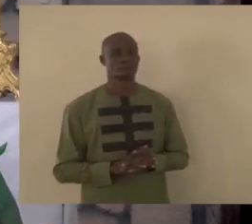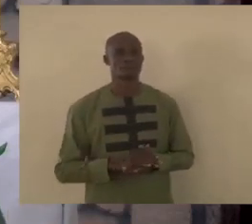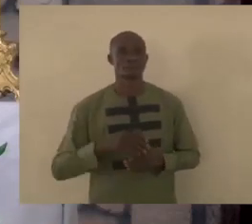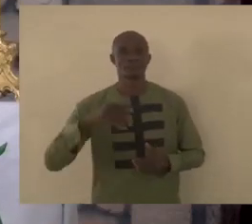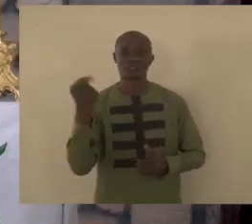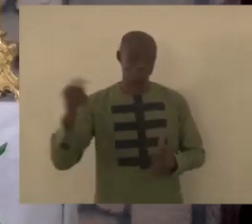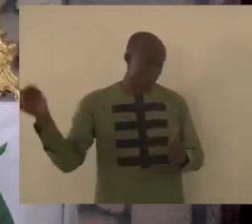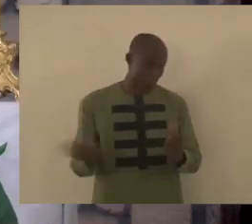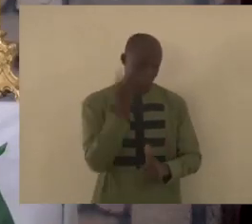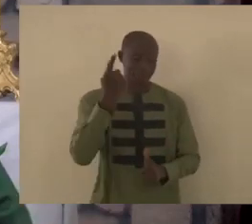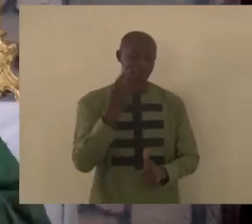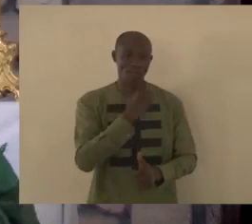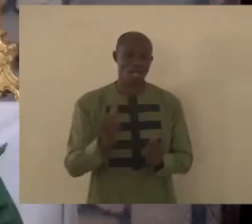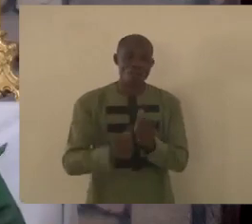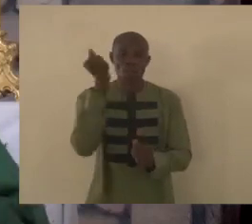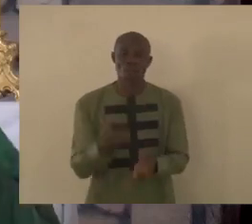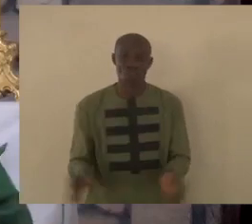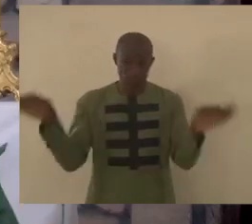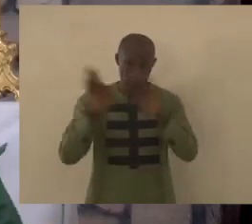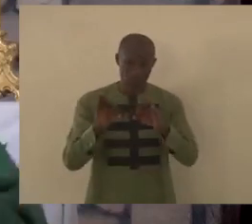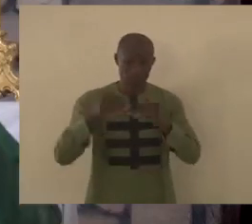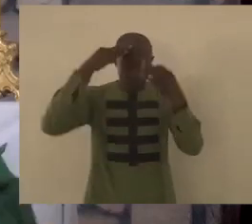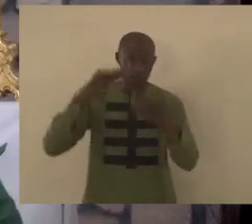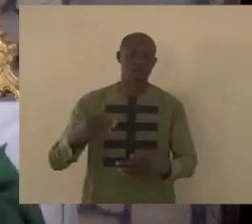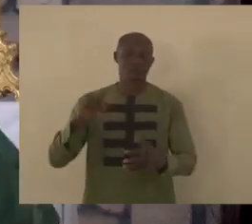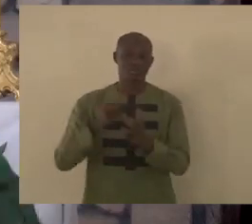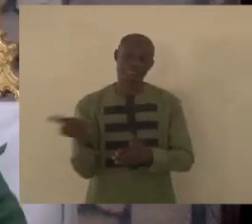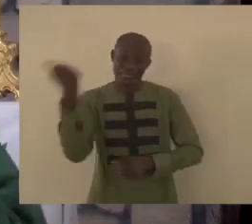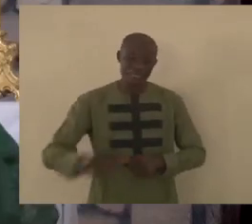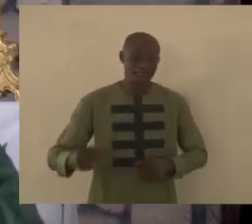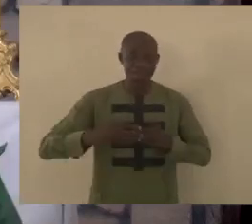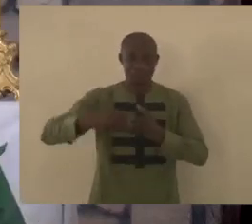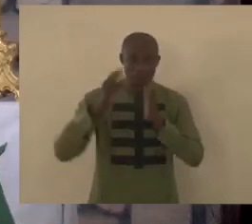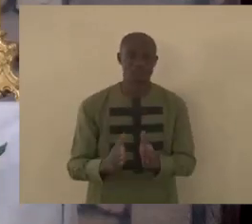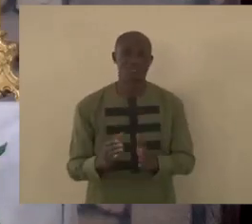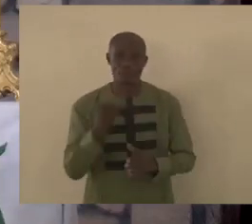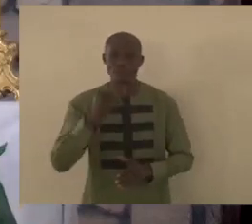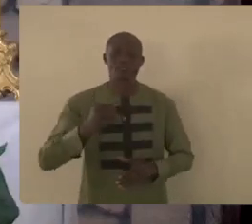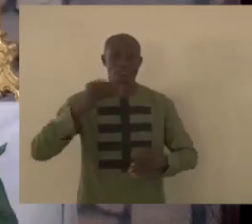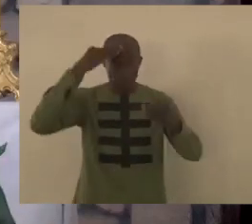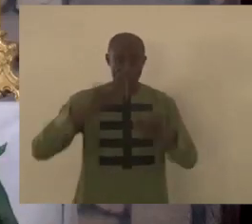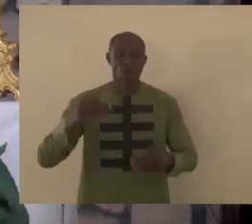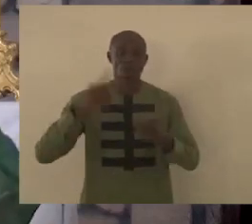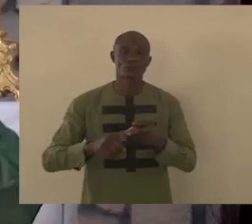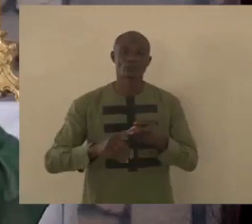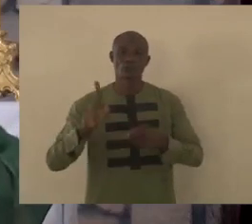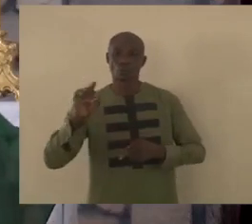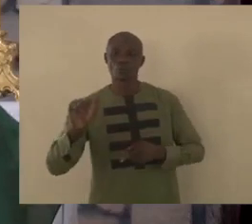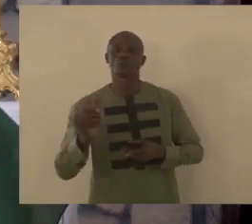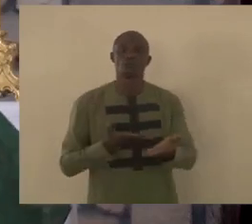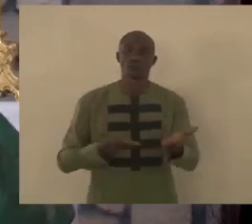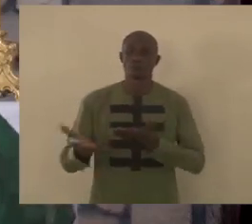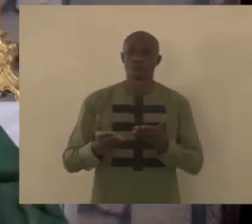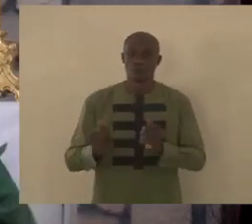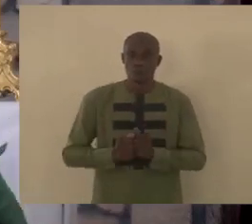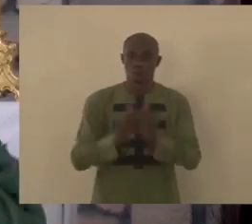service. See, the first and the most important decision that any leader will make is the decision to do what?